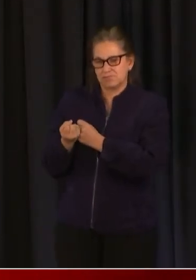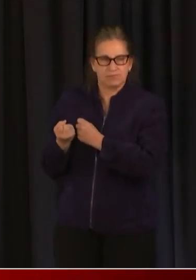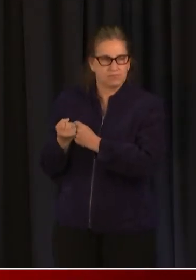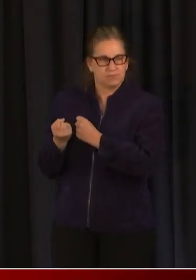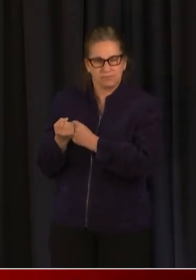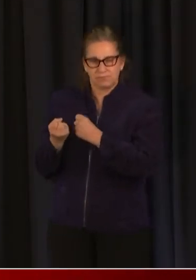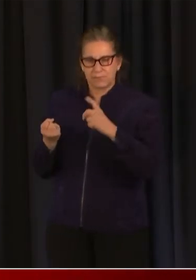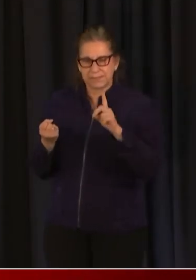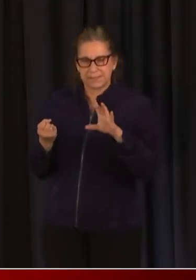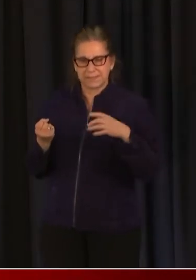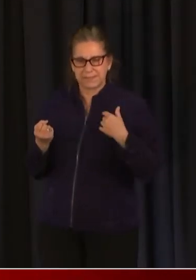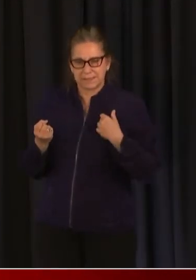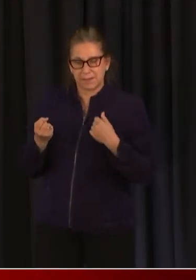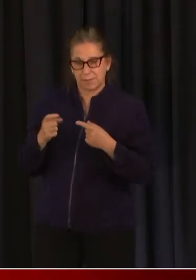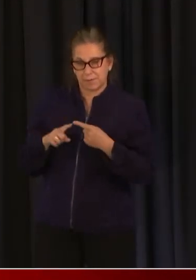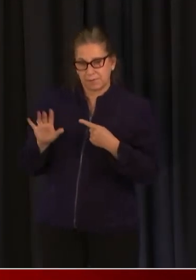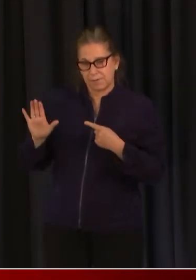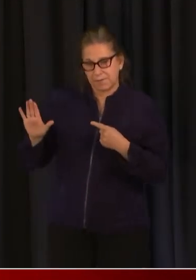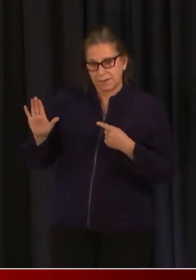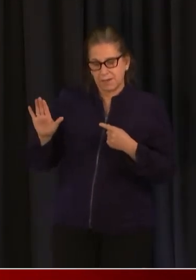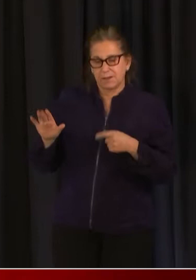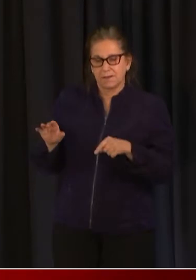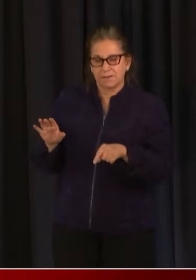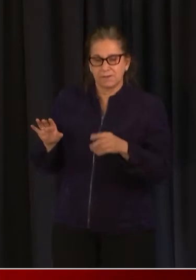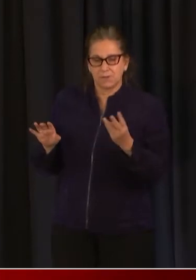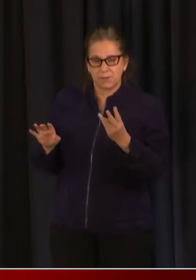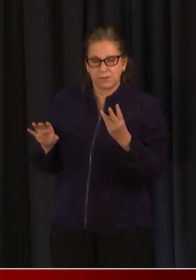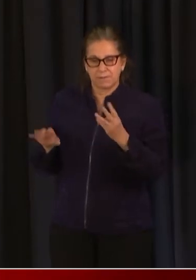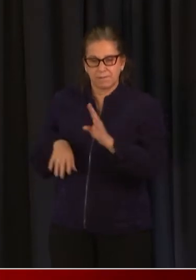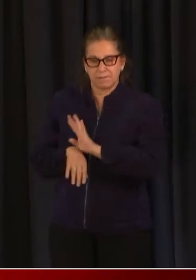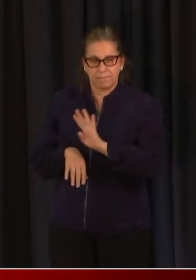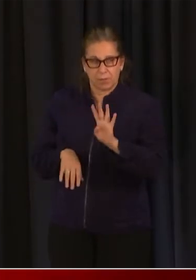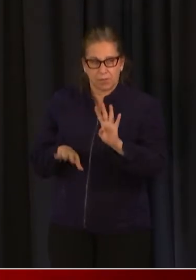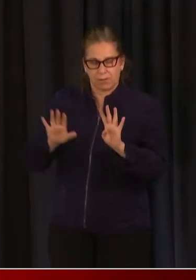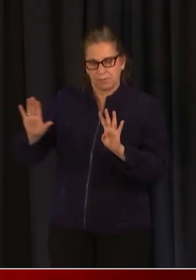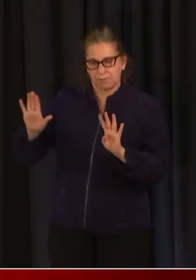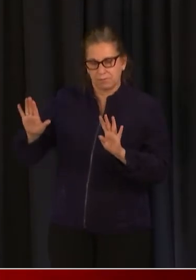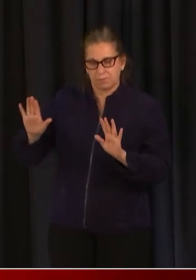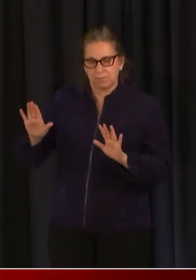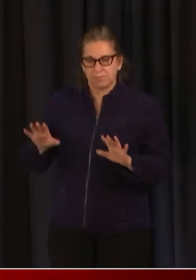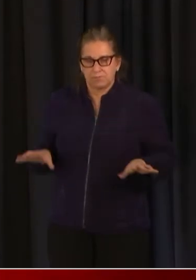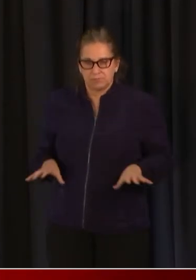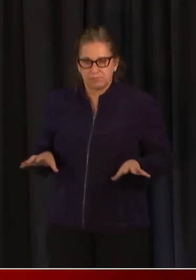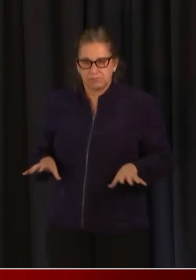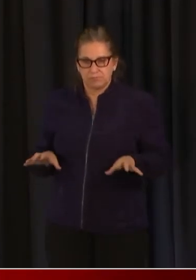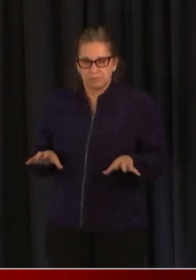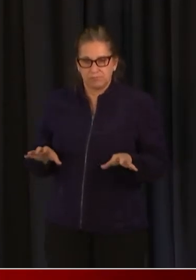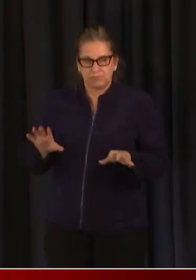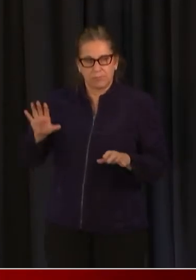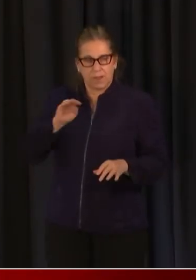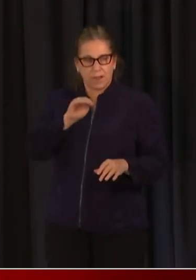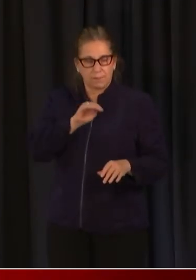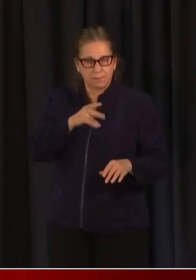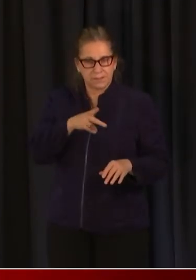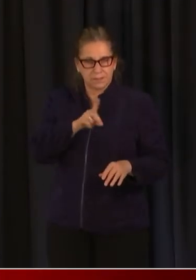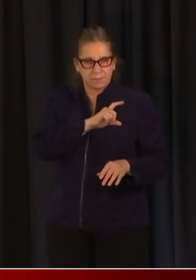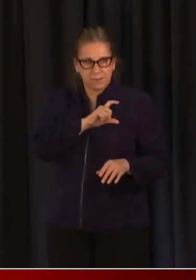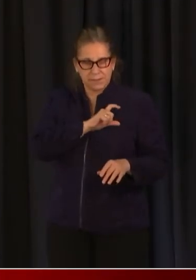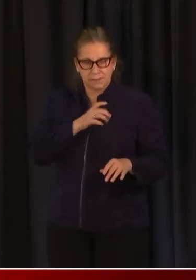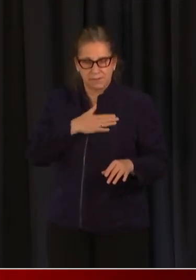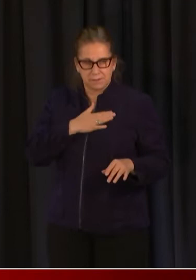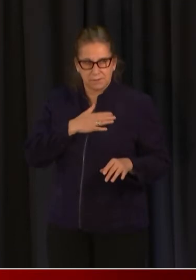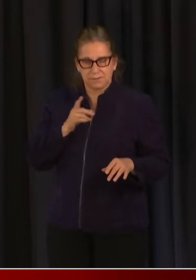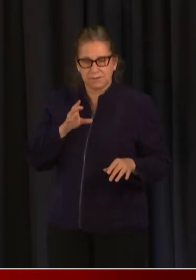on Wednesday at 4 p.m. This aligns also with the Metropolitan Police Department's Joint Operations Command Center